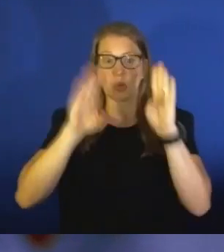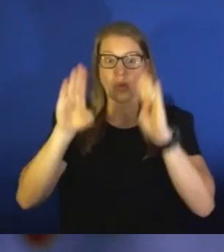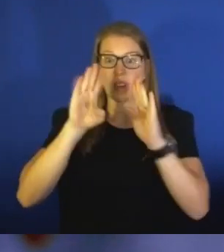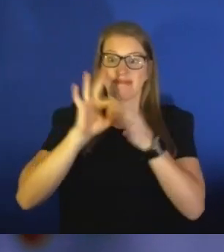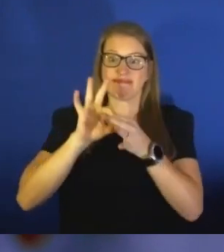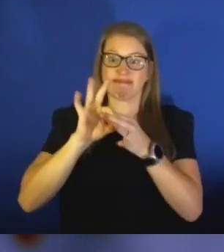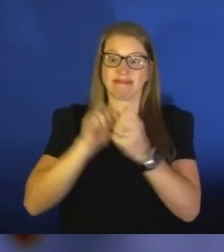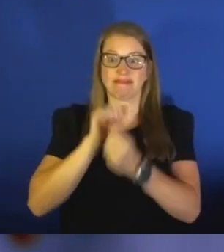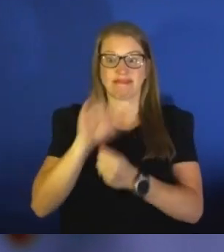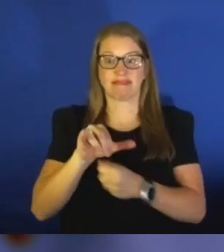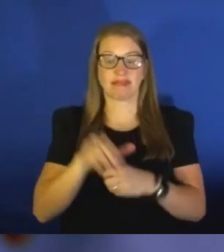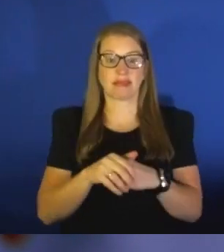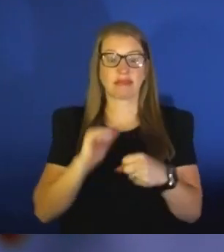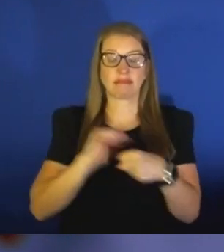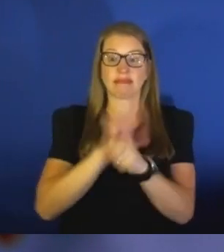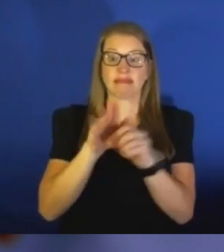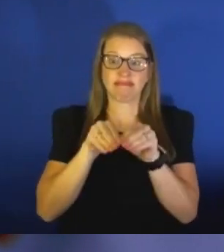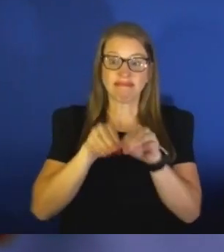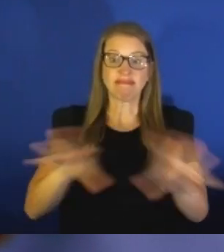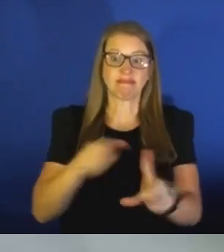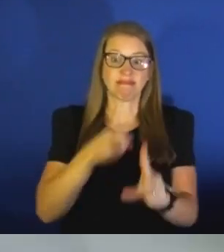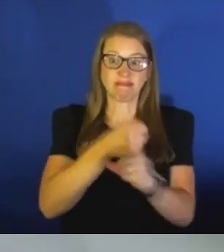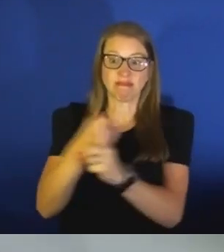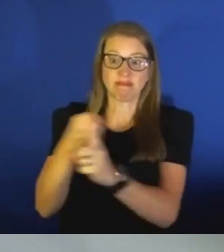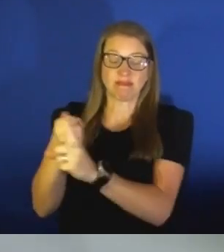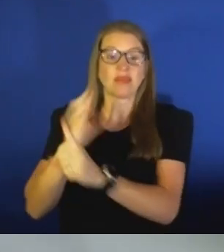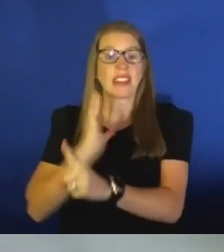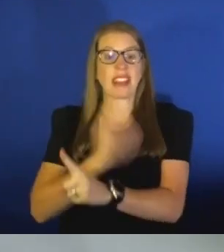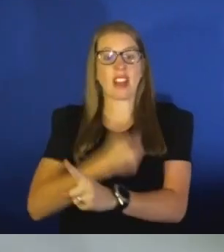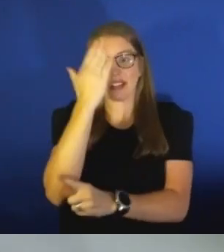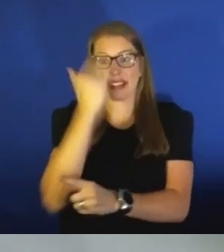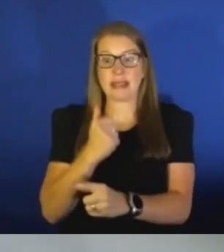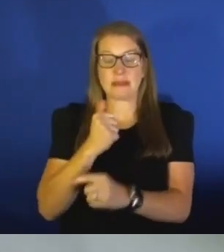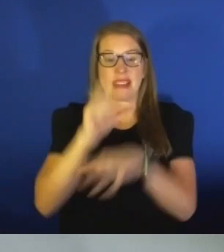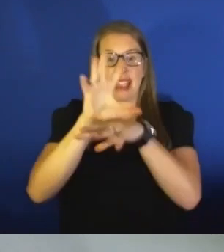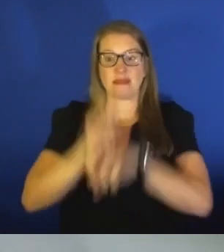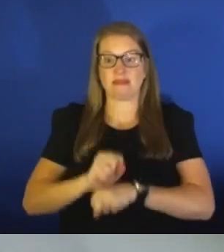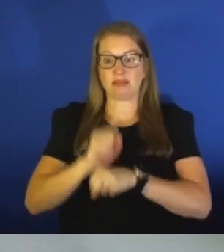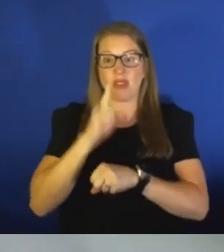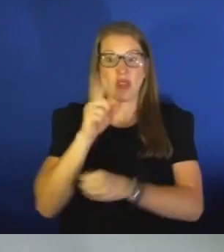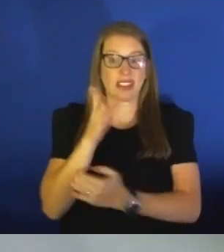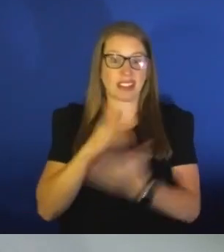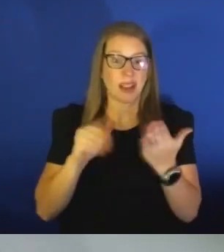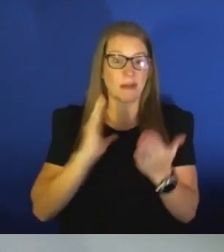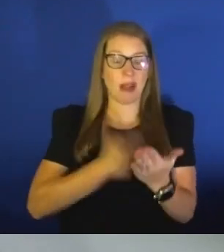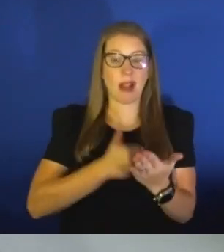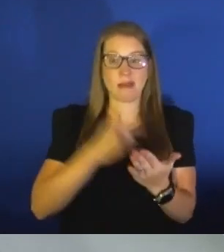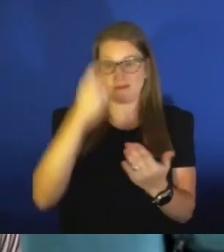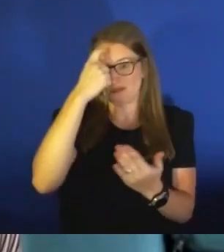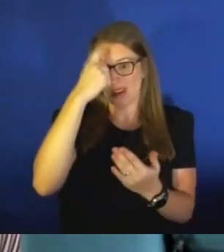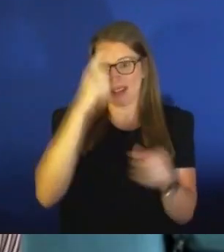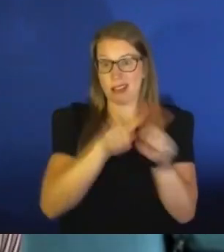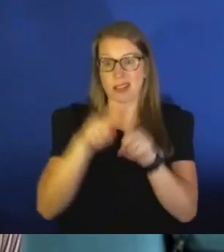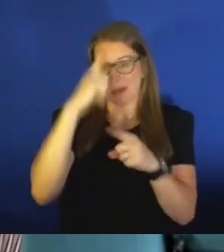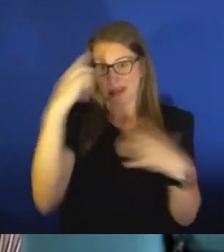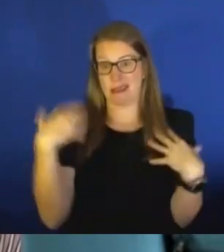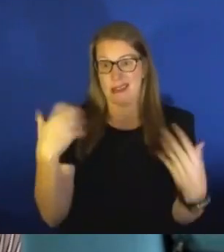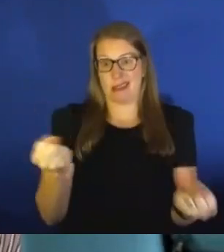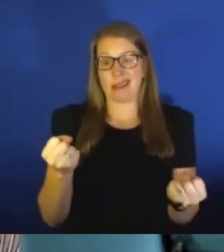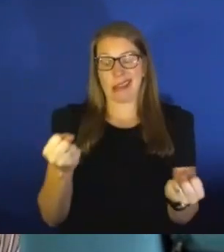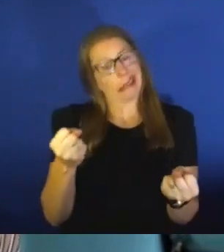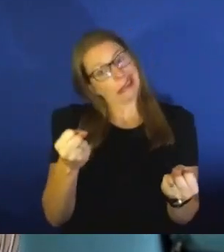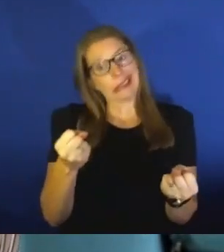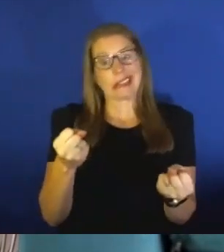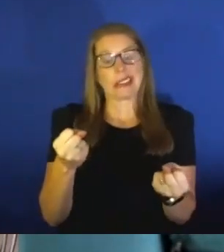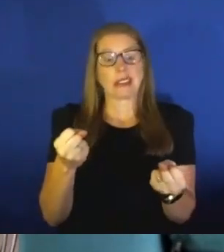The pandemic has taken a toll on our sleeping habits. For some, our brain and mental health could be paying the price. And as a result, many